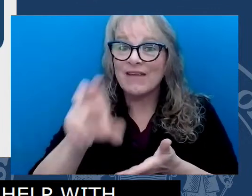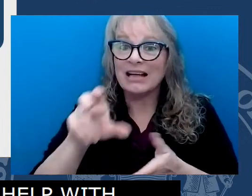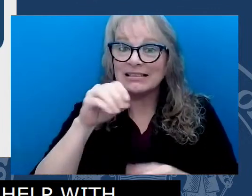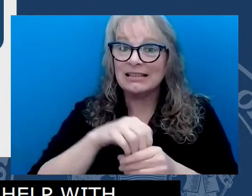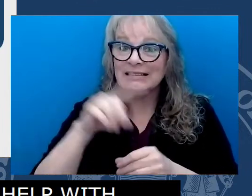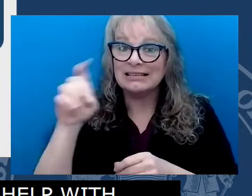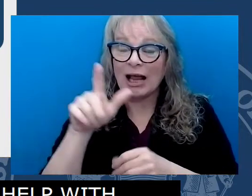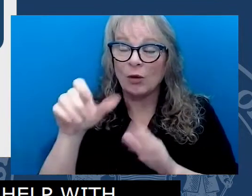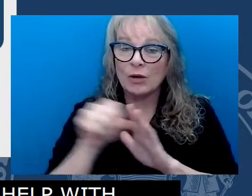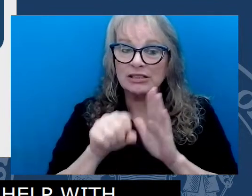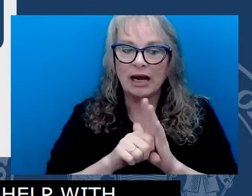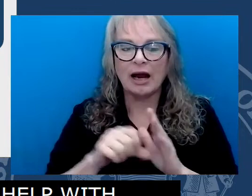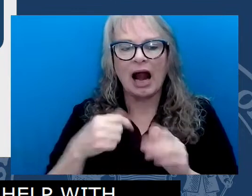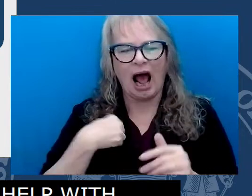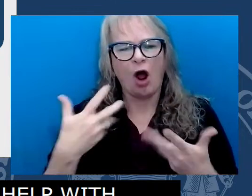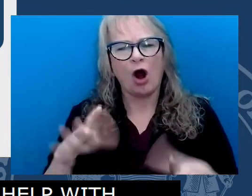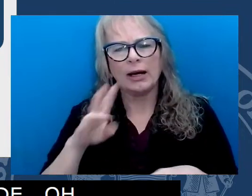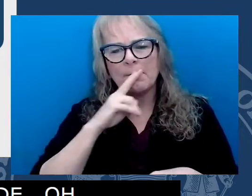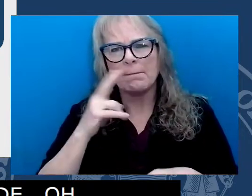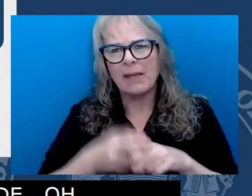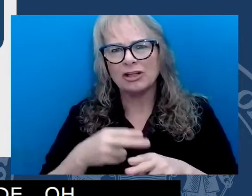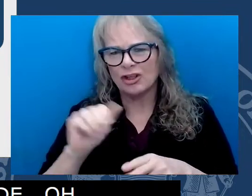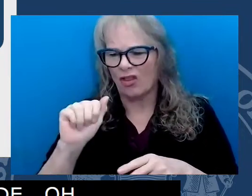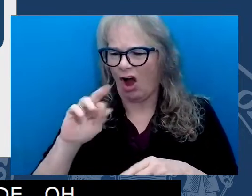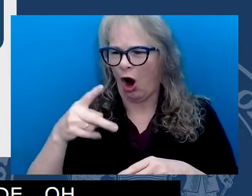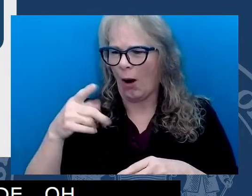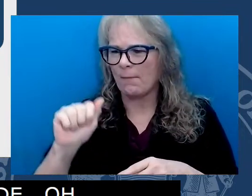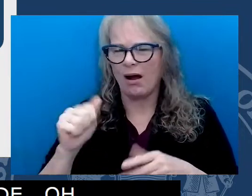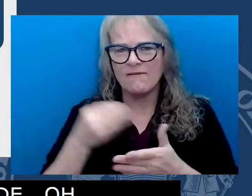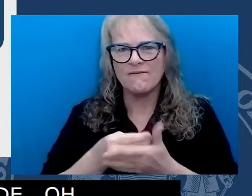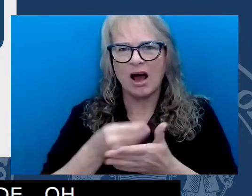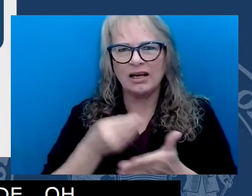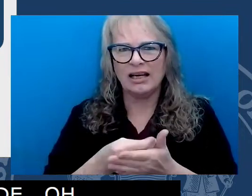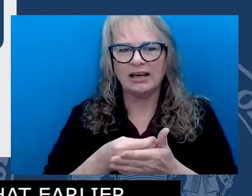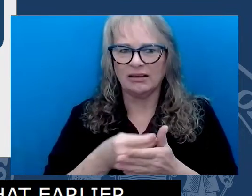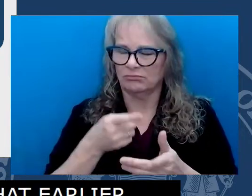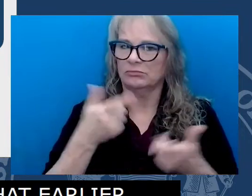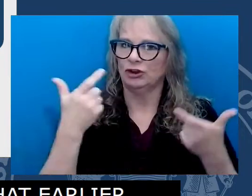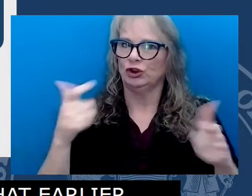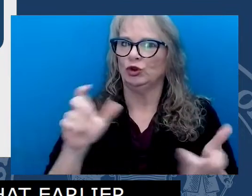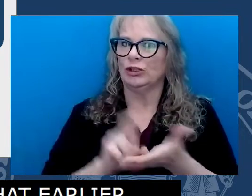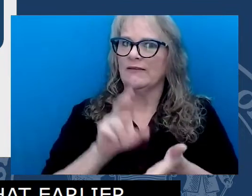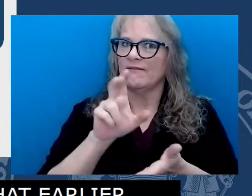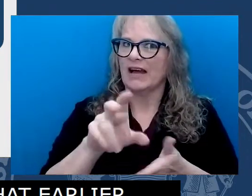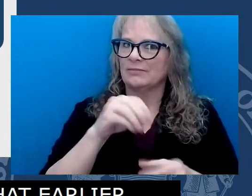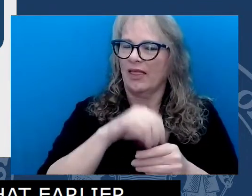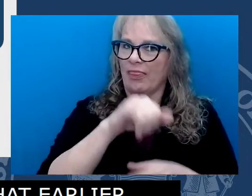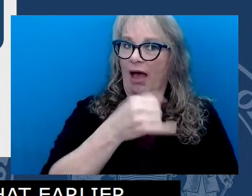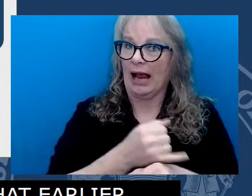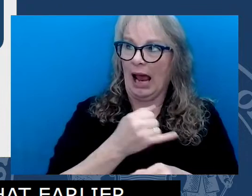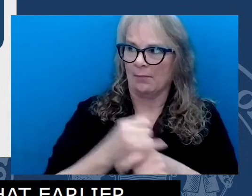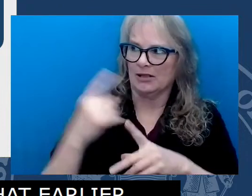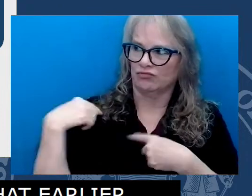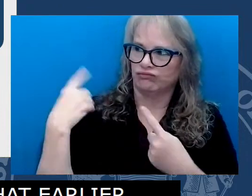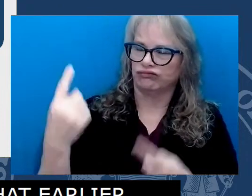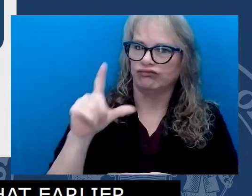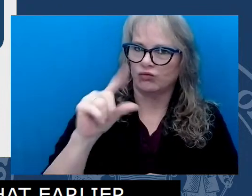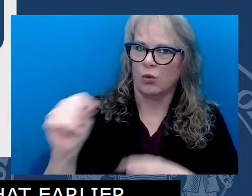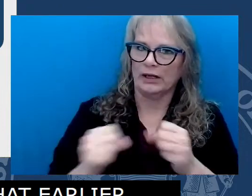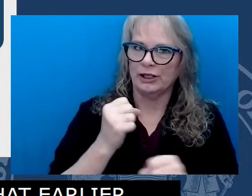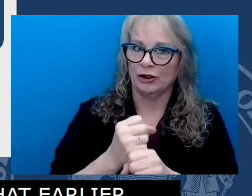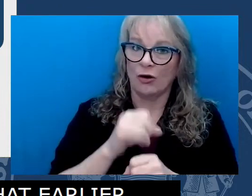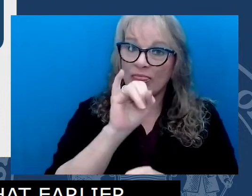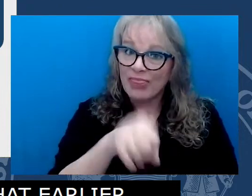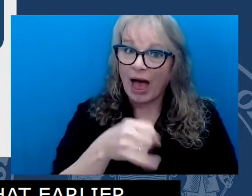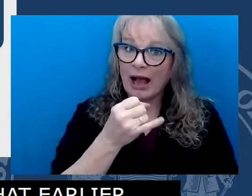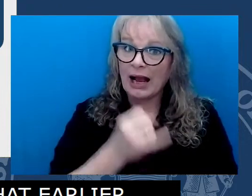the ARPA funding. Significant investments in this campus really over the last 20 years. It's a campus that